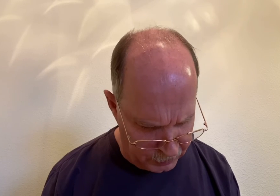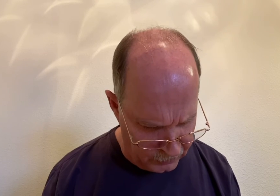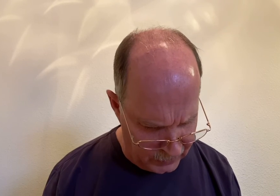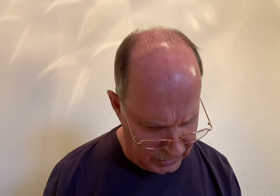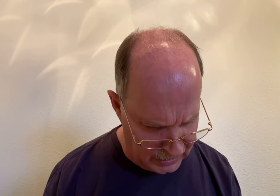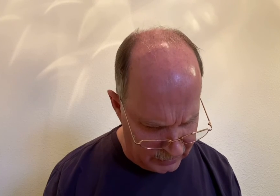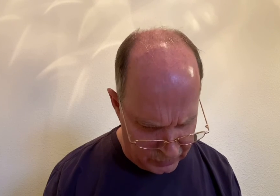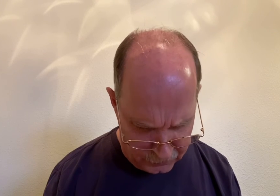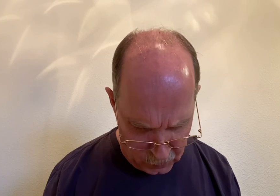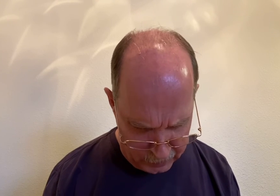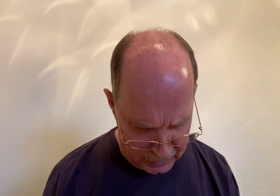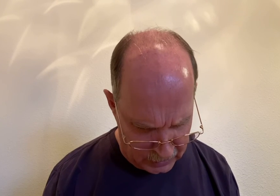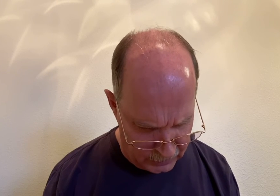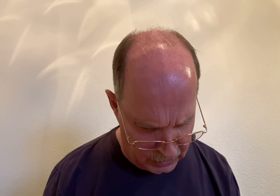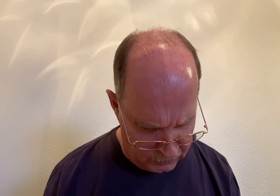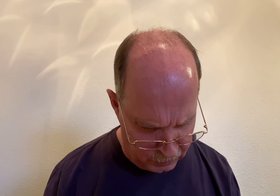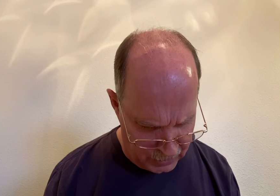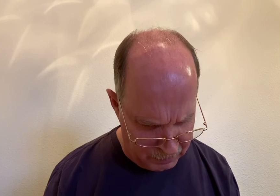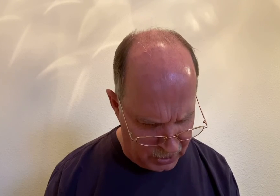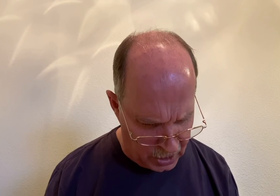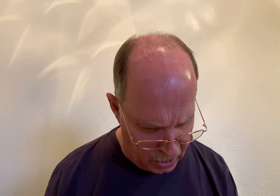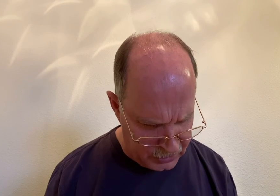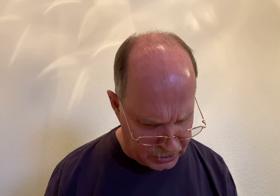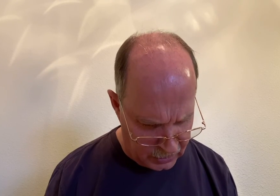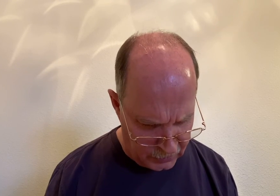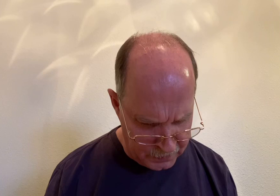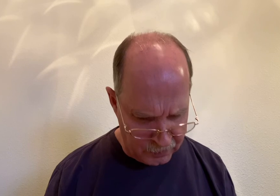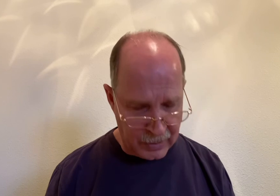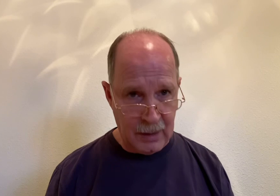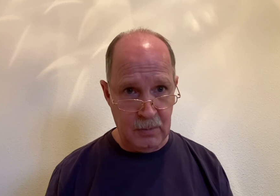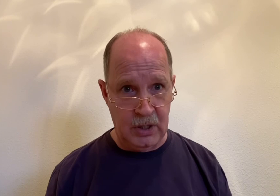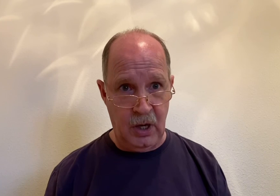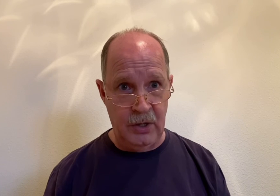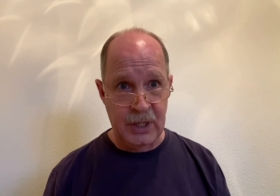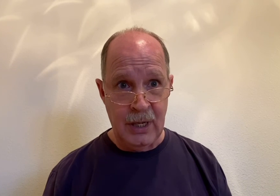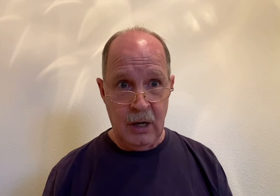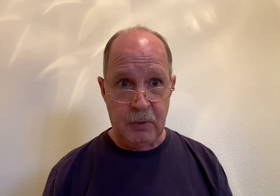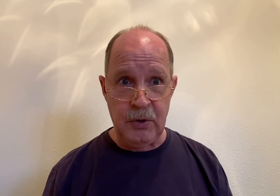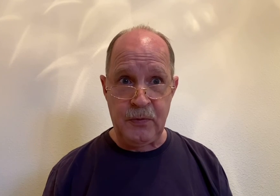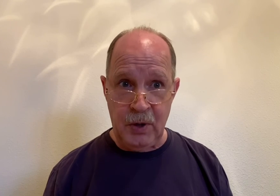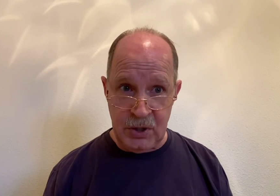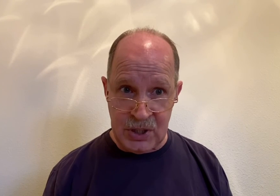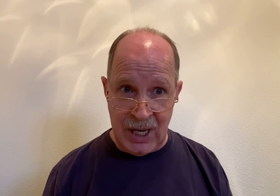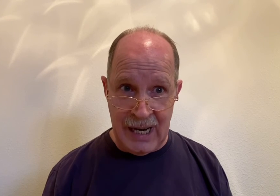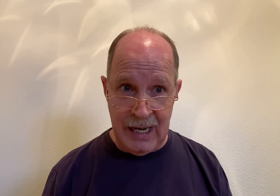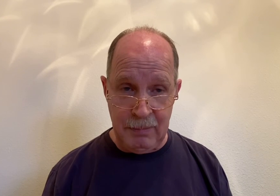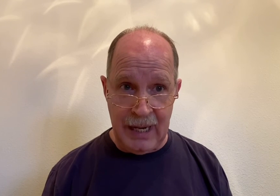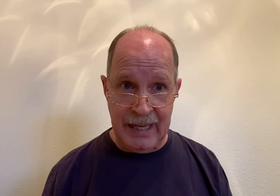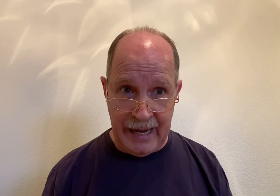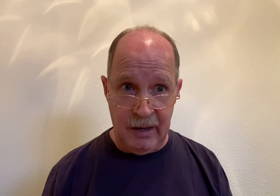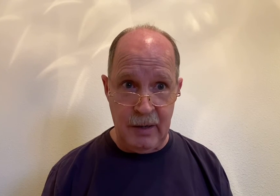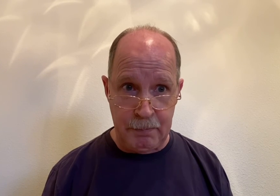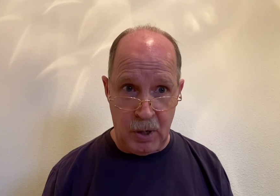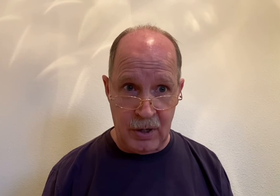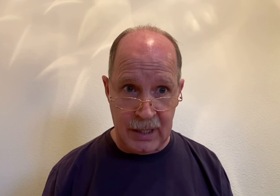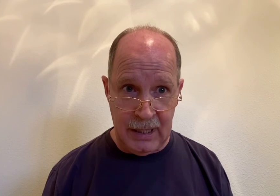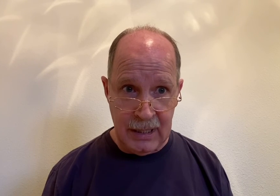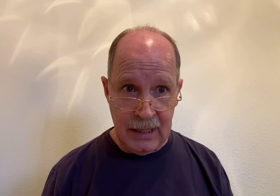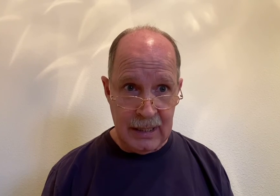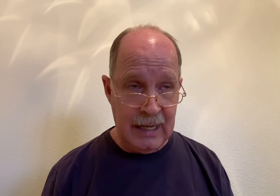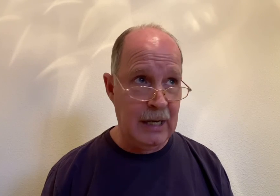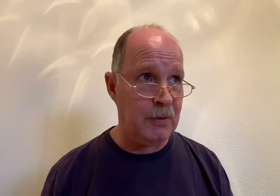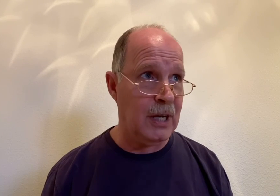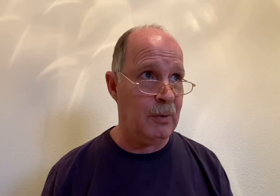only preventing the forming of a government, but also because for the first time, an Arab